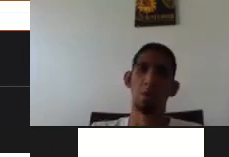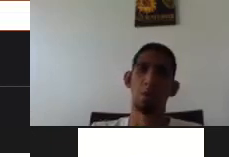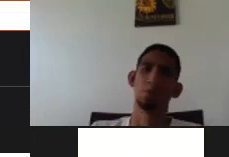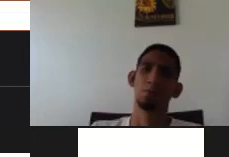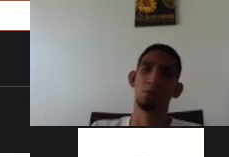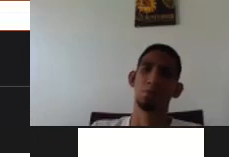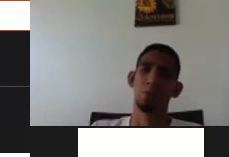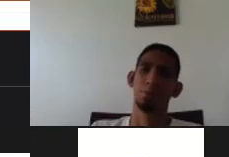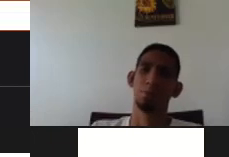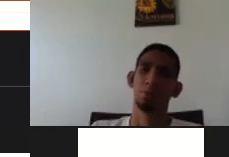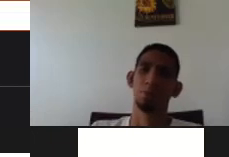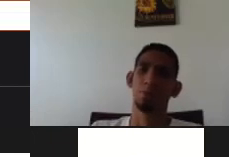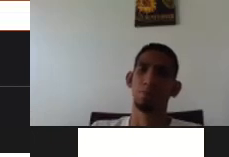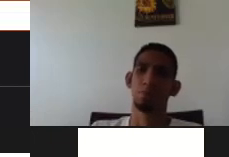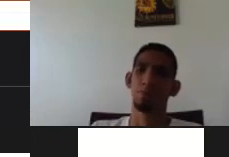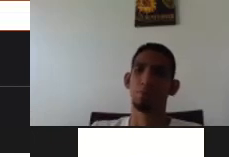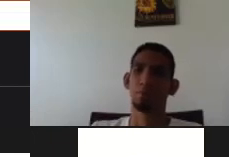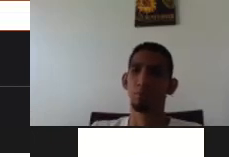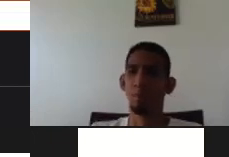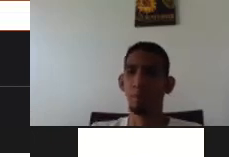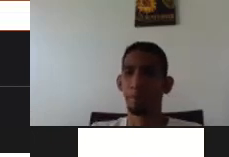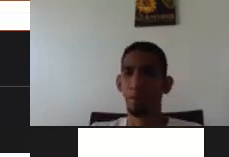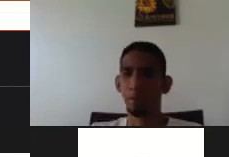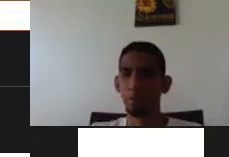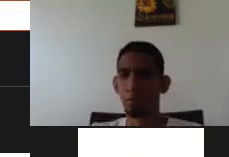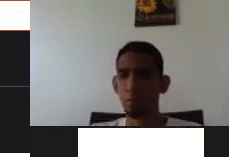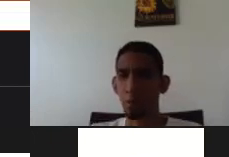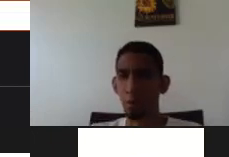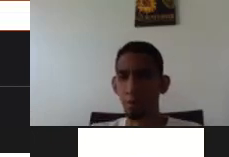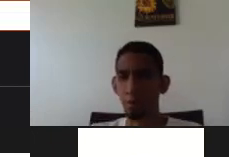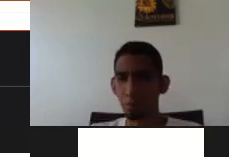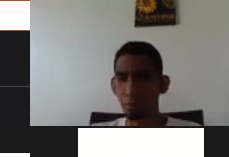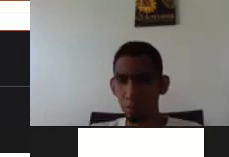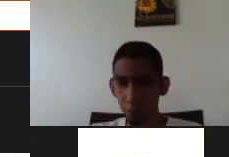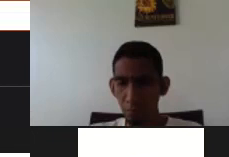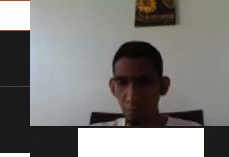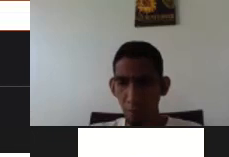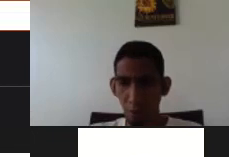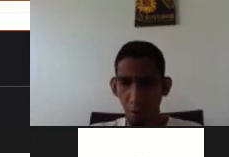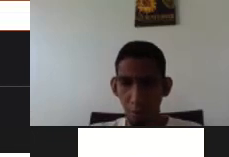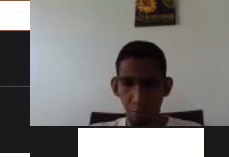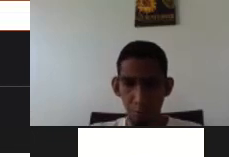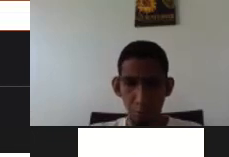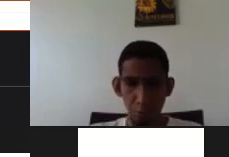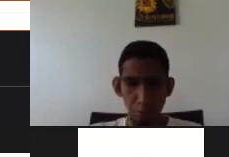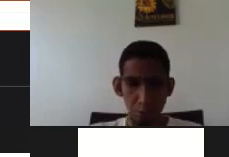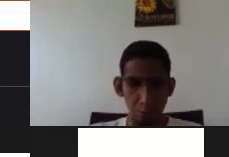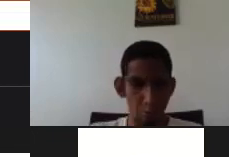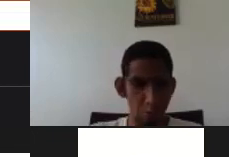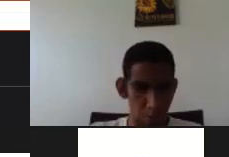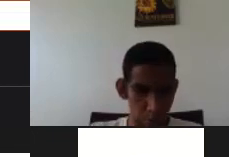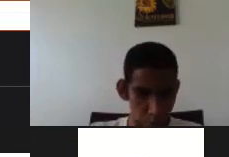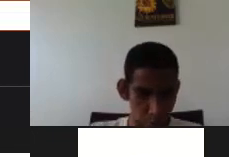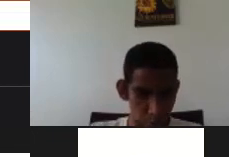groups that have historically been left out of biomedical research studies, and they want to make sure that those groups feel welcome and